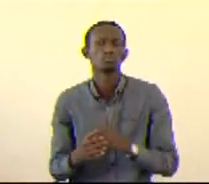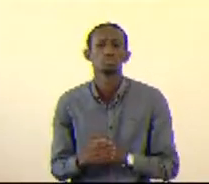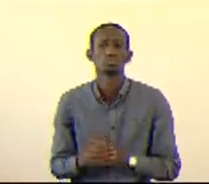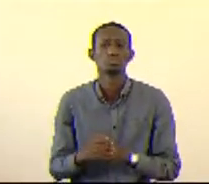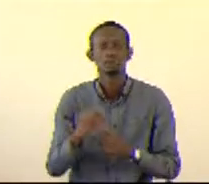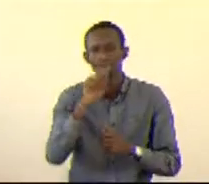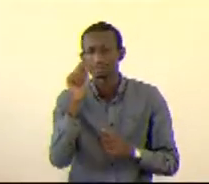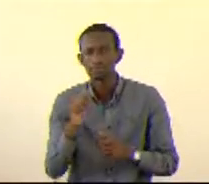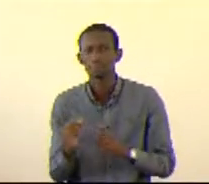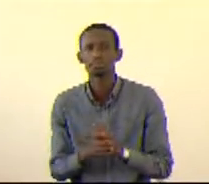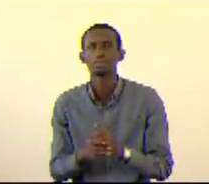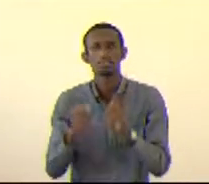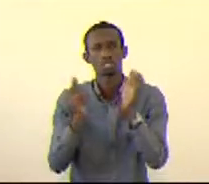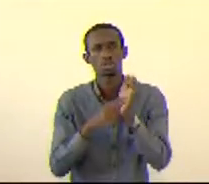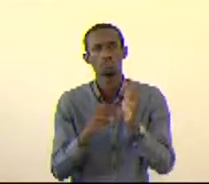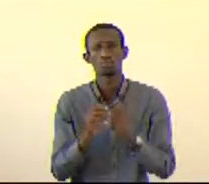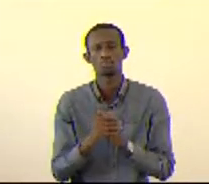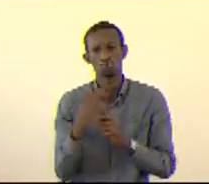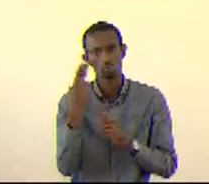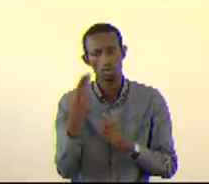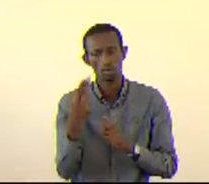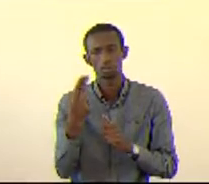Me, I want to organize my work like this.